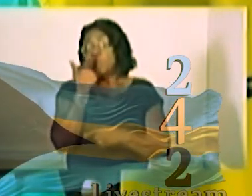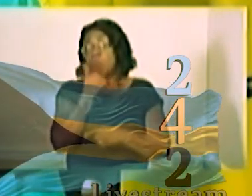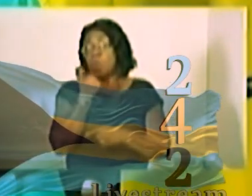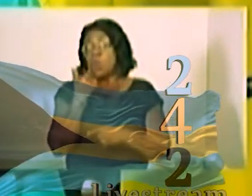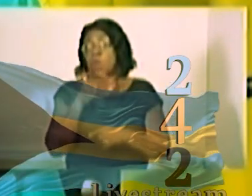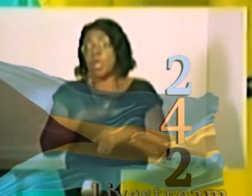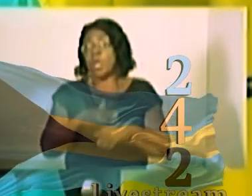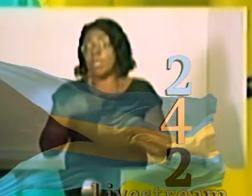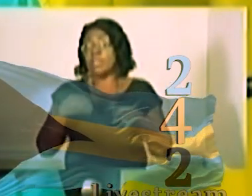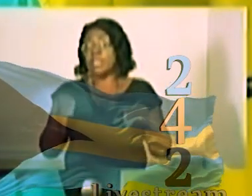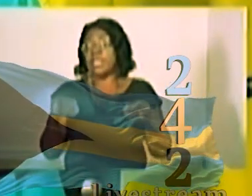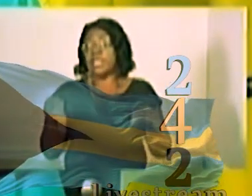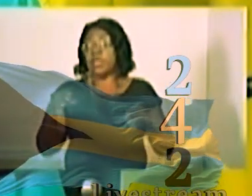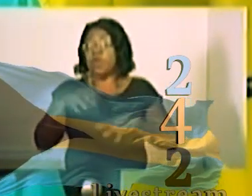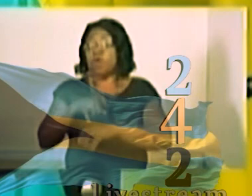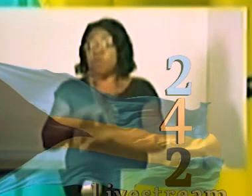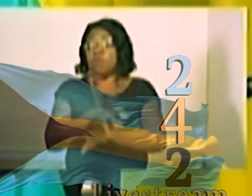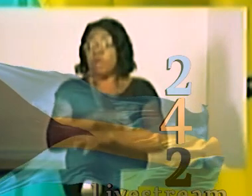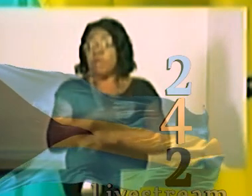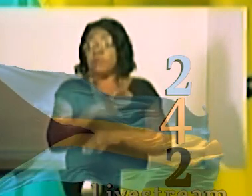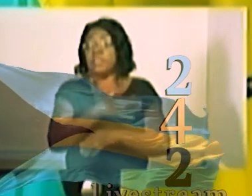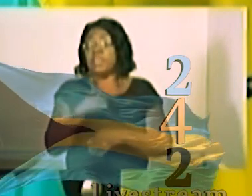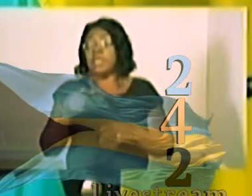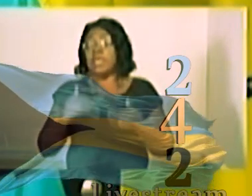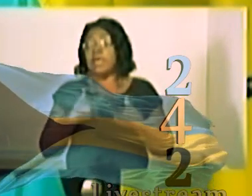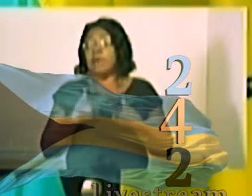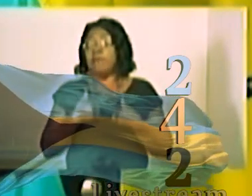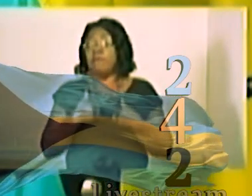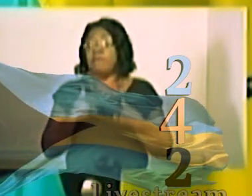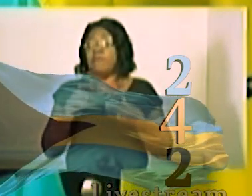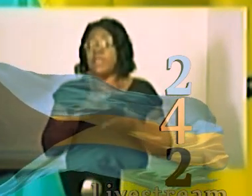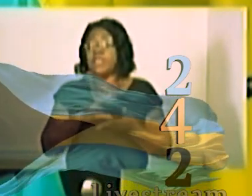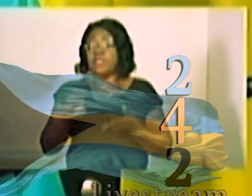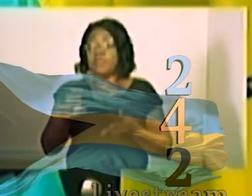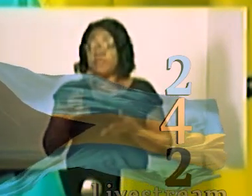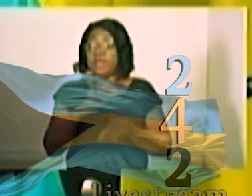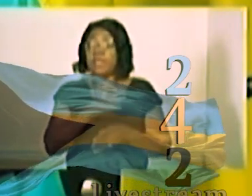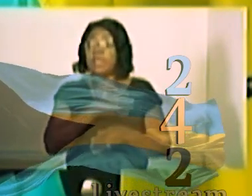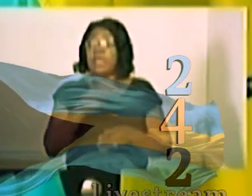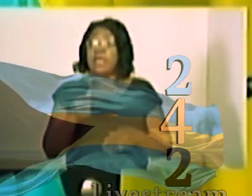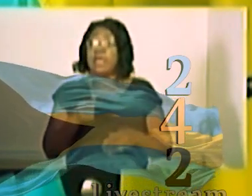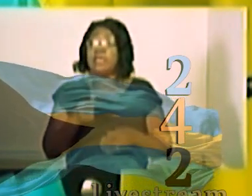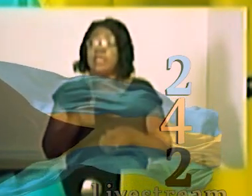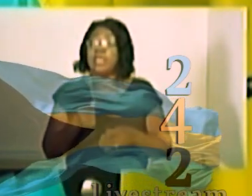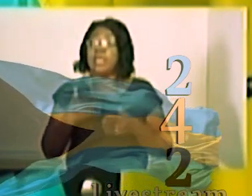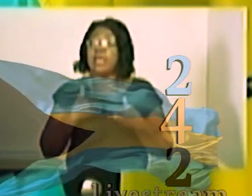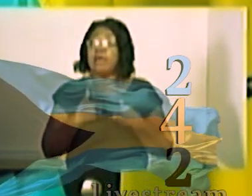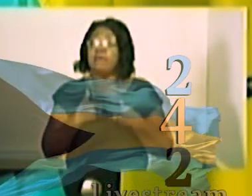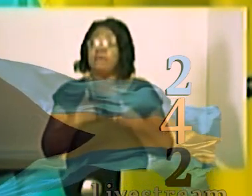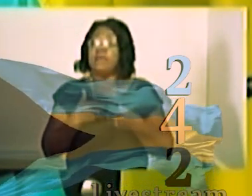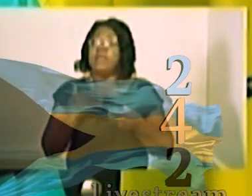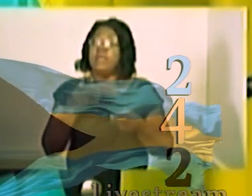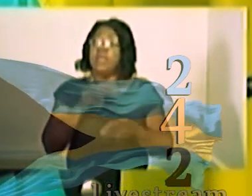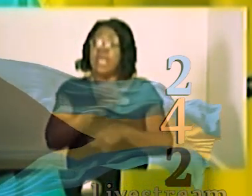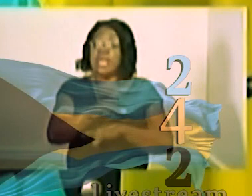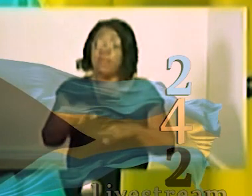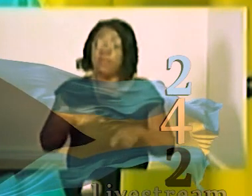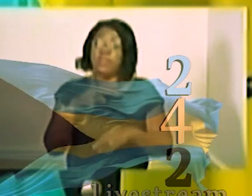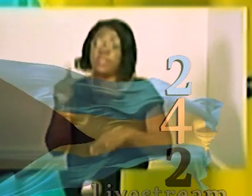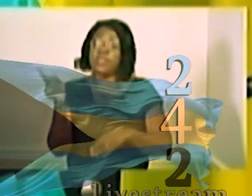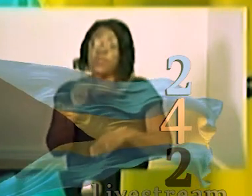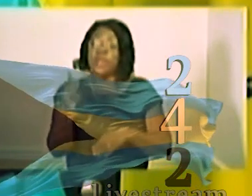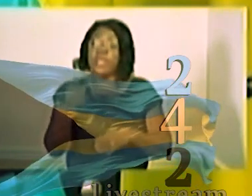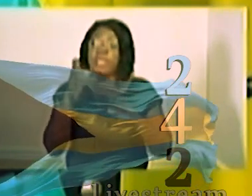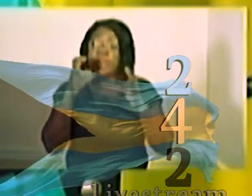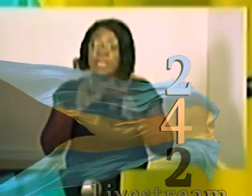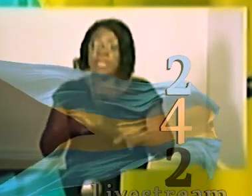on the sale of crab, they have been certified and specific locations are being provided for